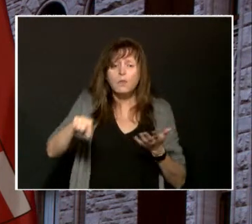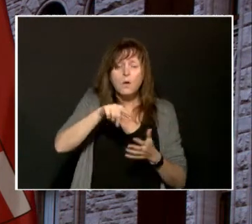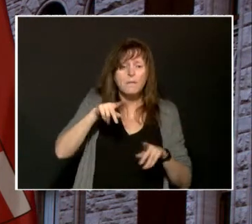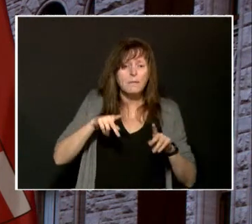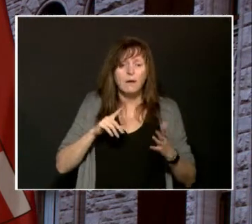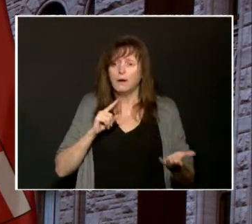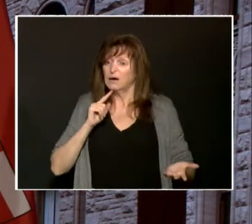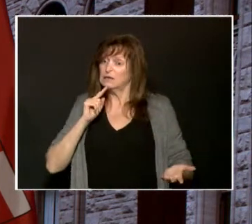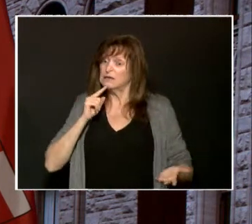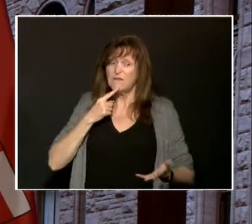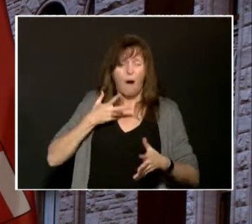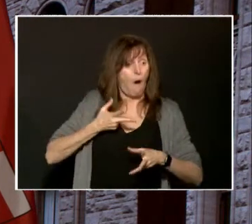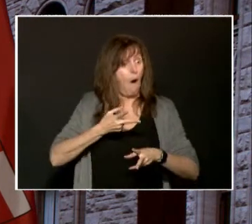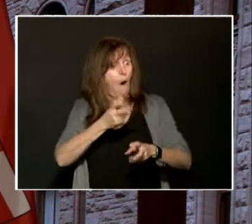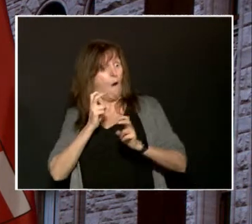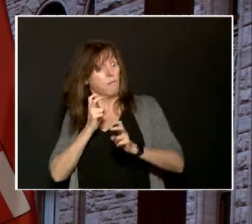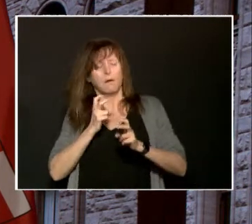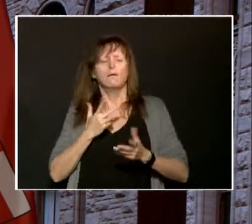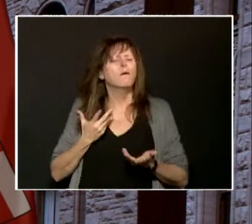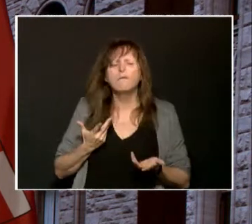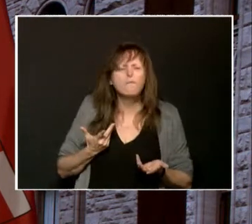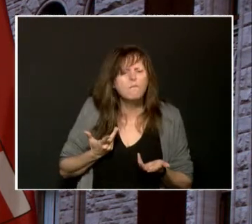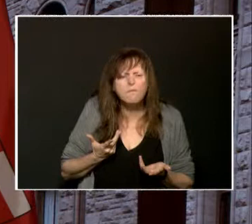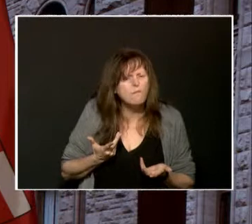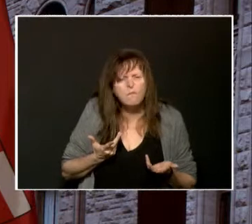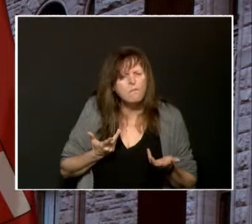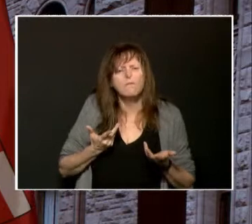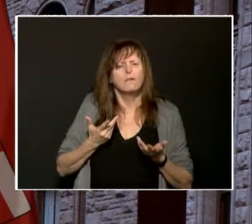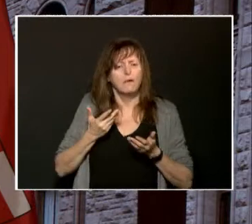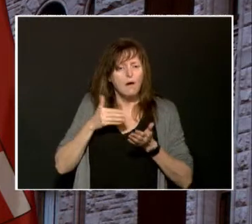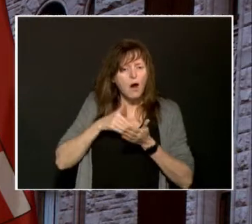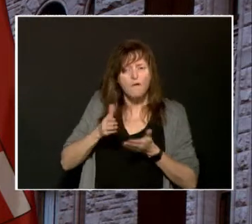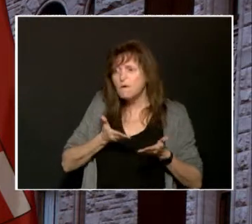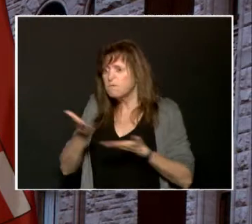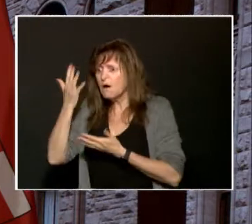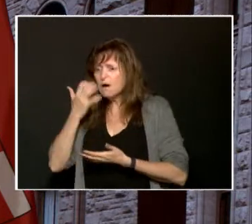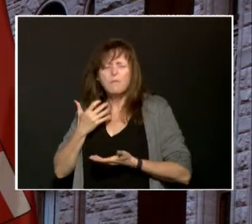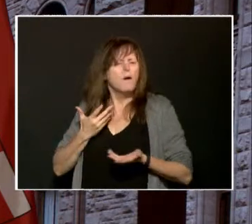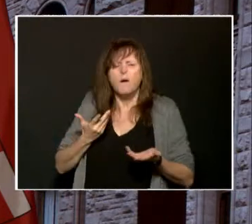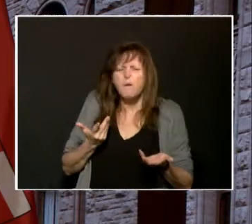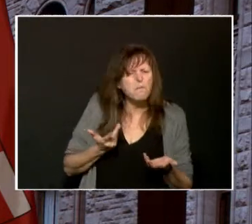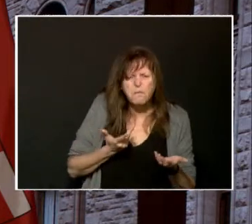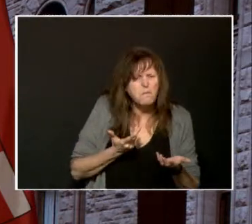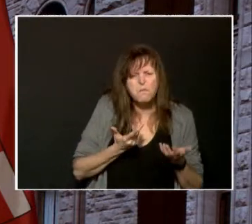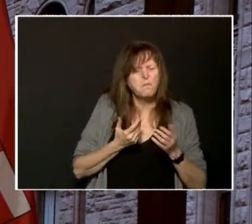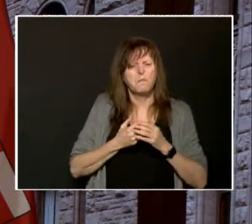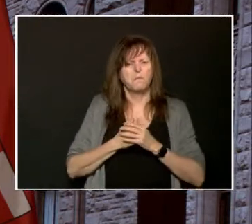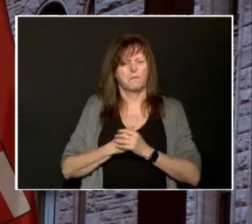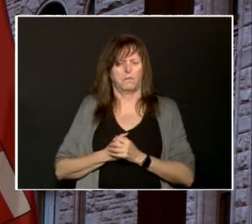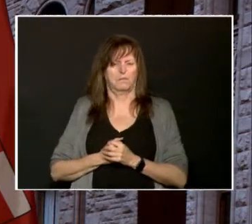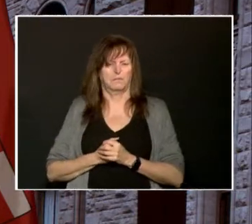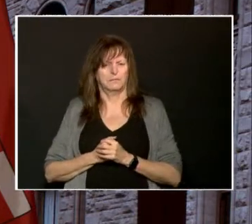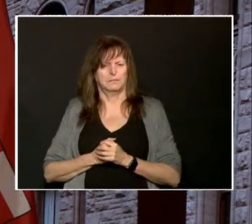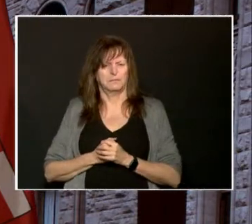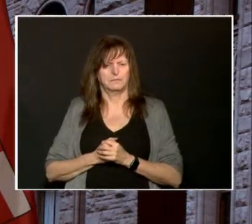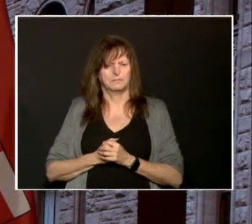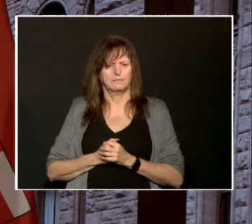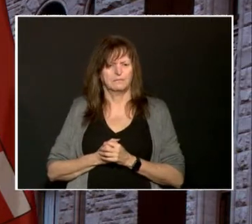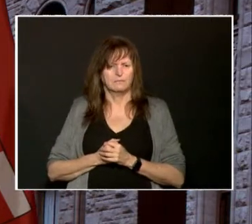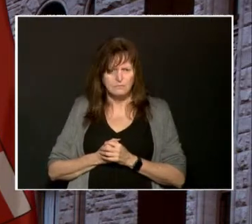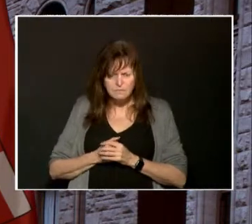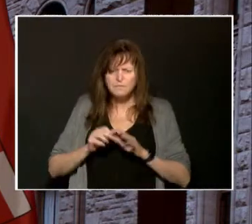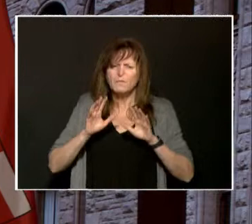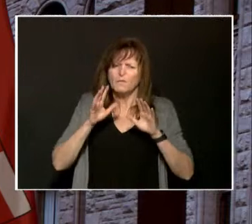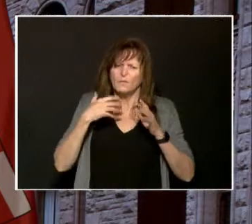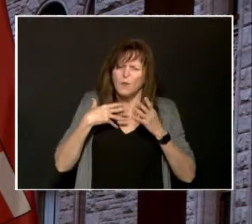of them tend to be hospitalized. I just want to make another comment on the last question. I do think it's important to learn from